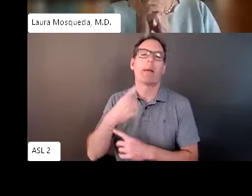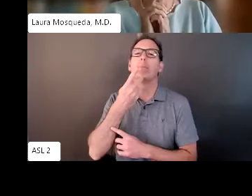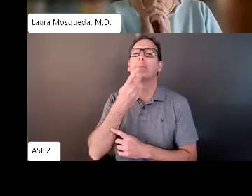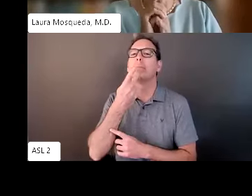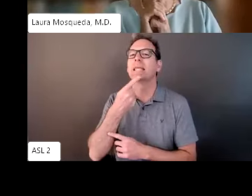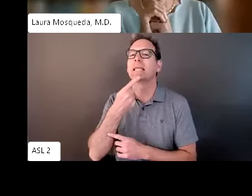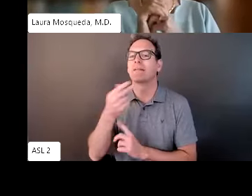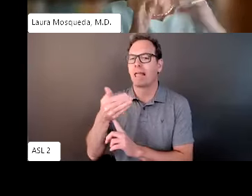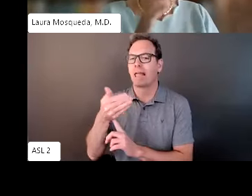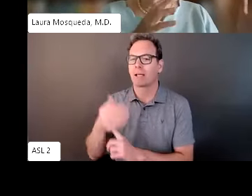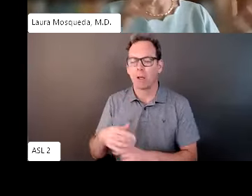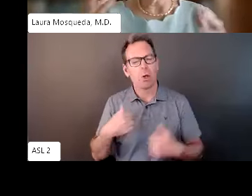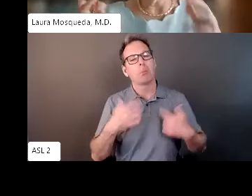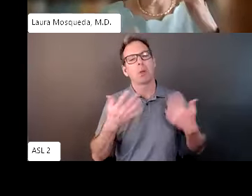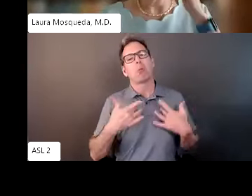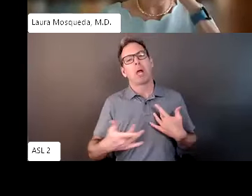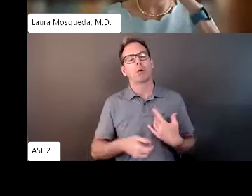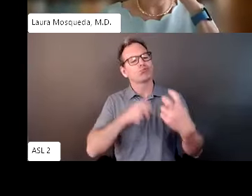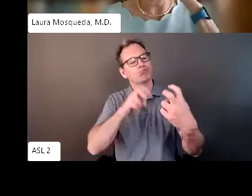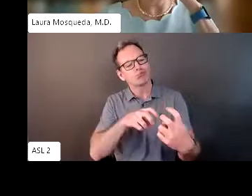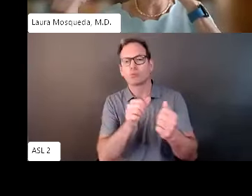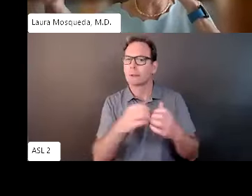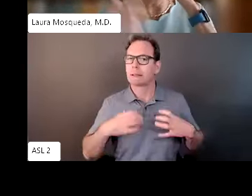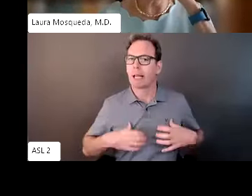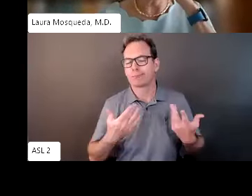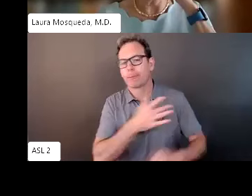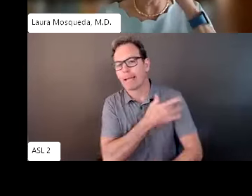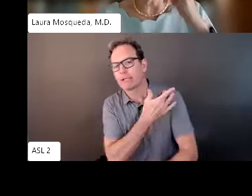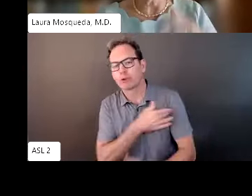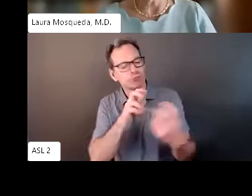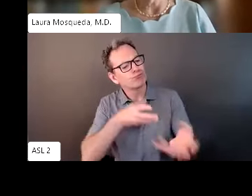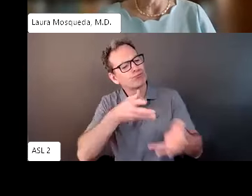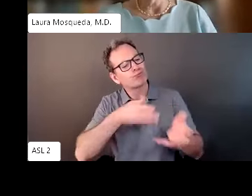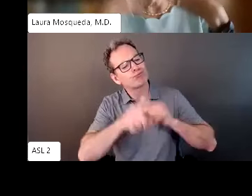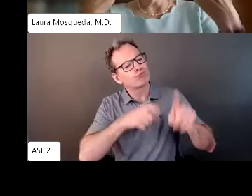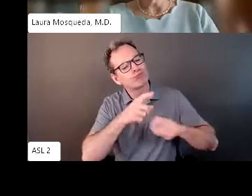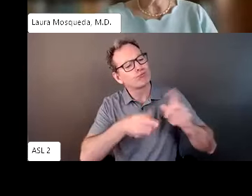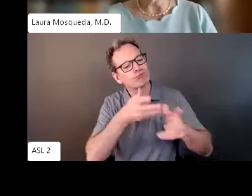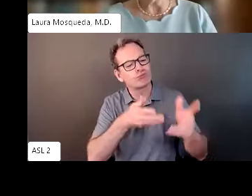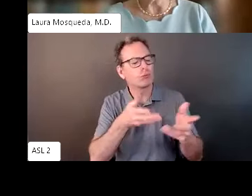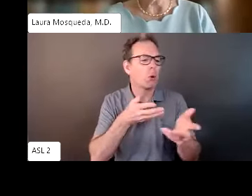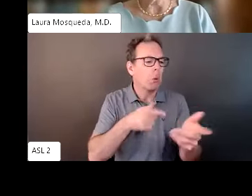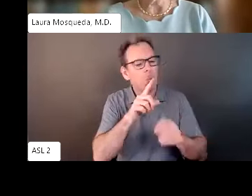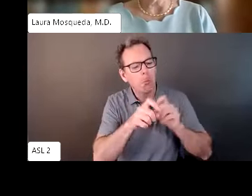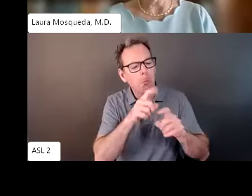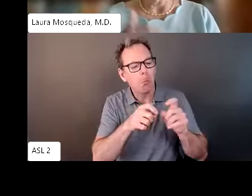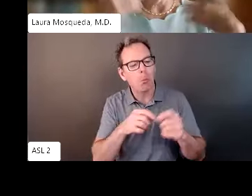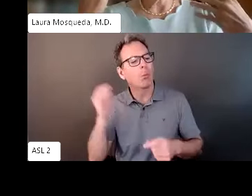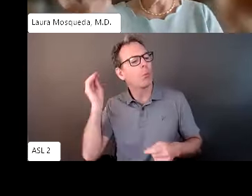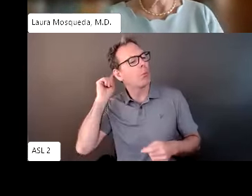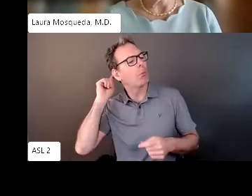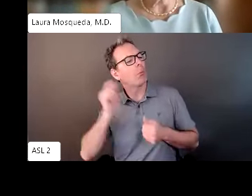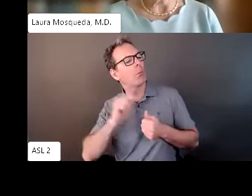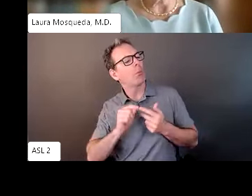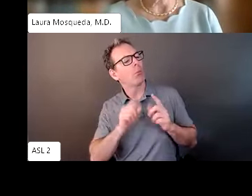of interactions between an older adult and the caregiver who may or may not be abusive, what we're looking for in the interview,